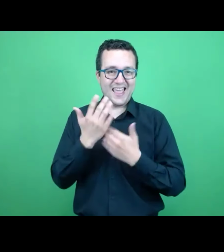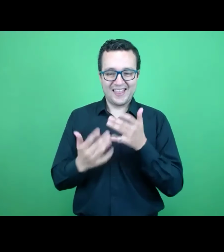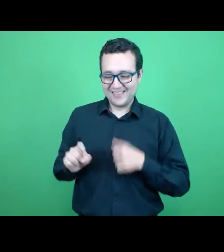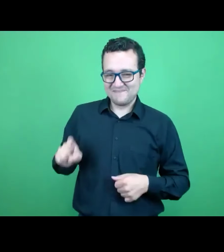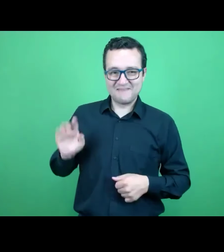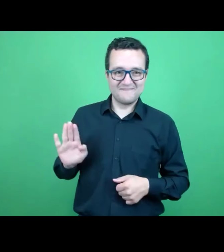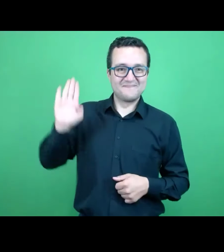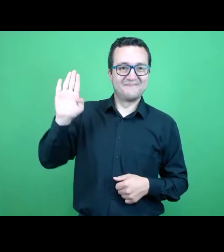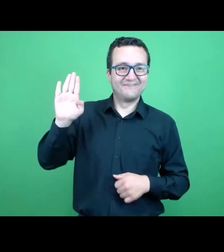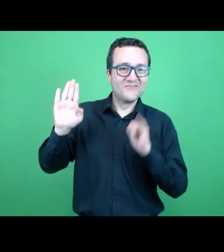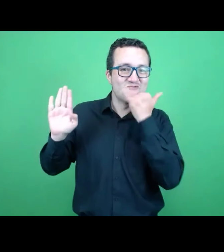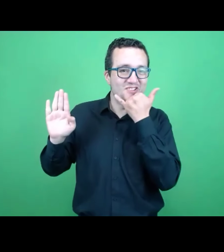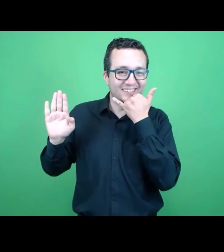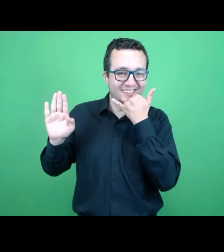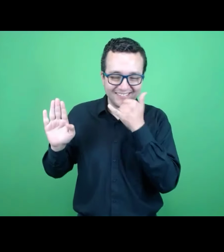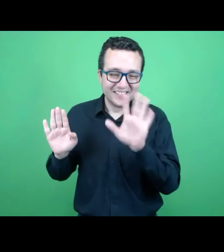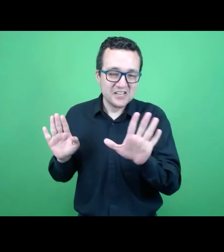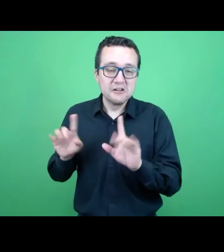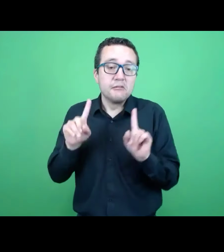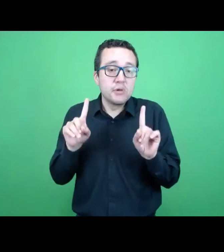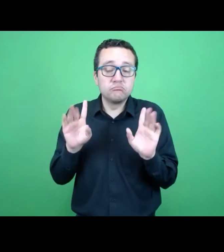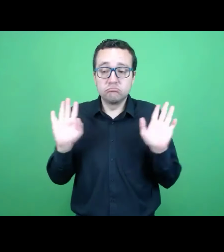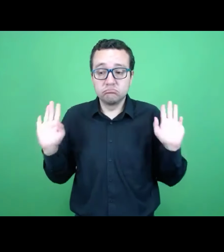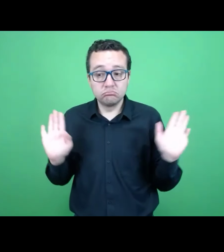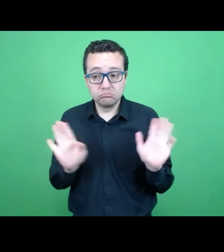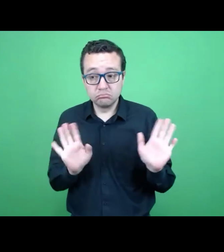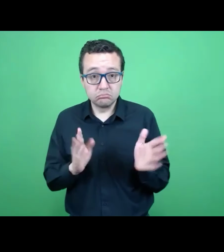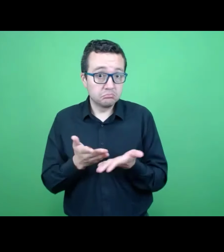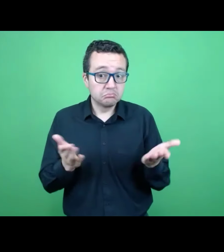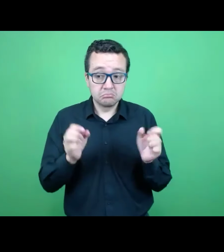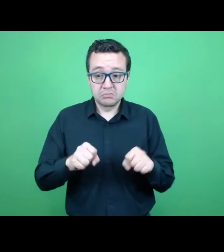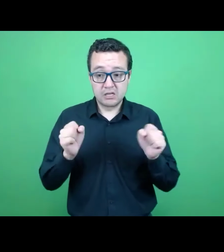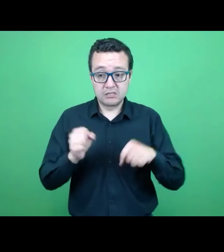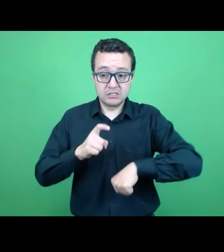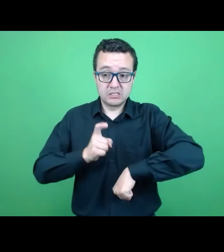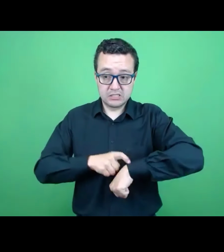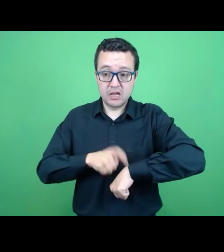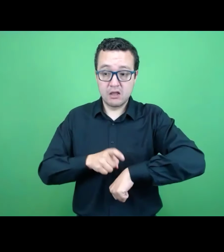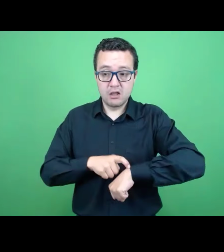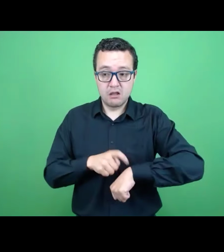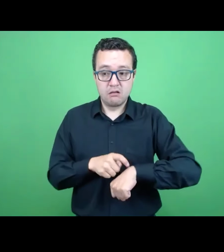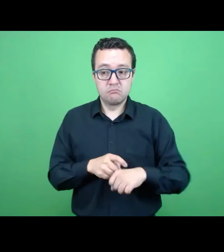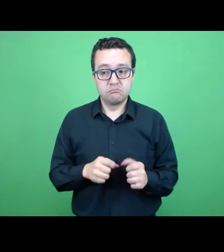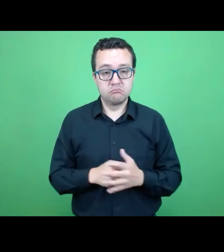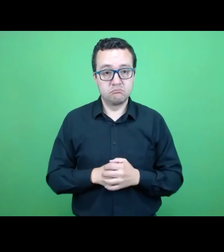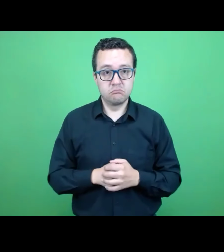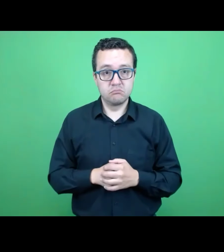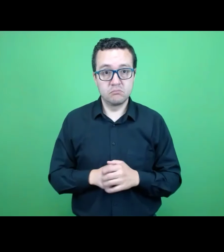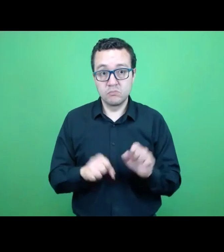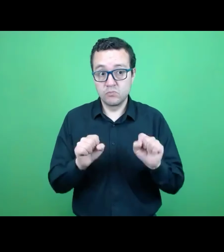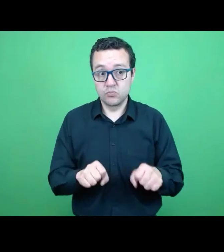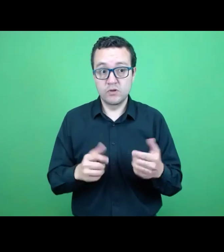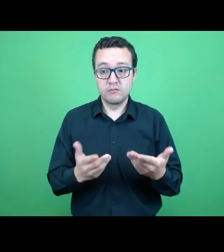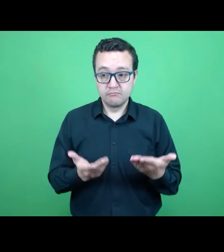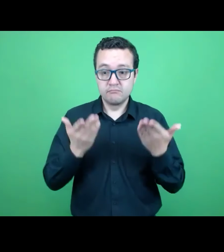I think that gives us a nice time just to give our fantastic interpreters and translators a